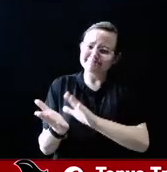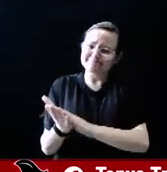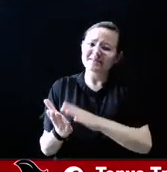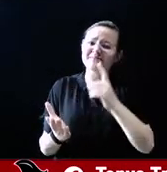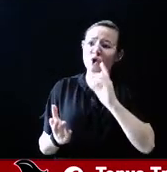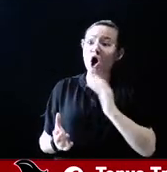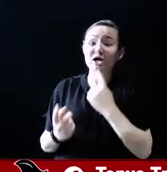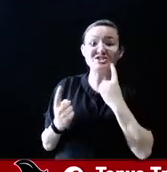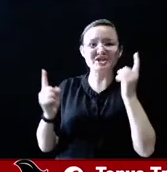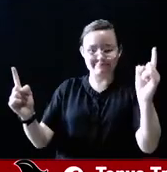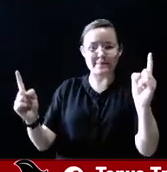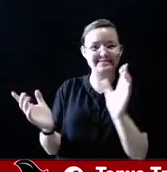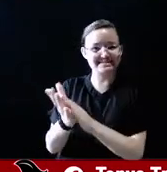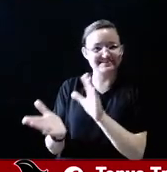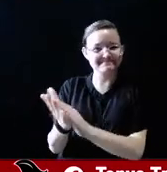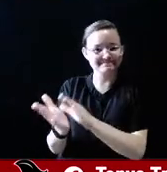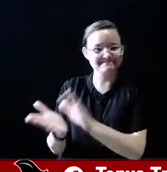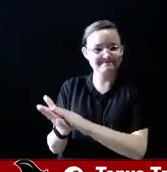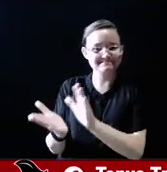for the achievements of this class?